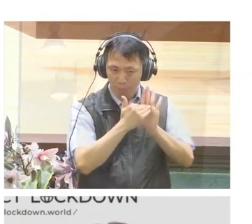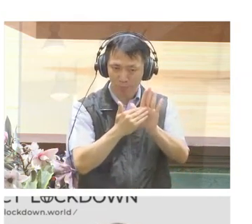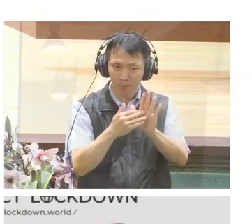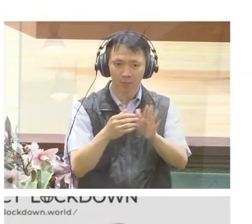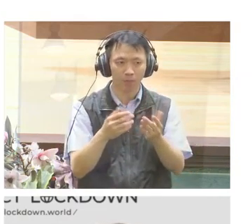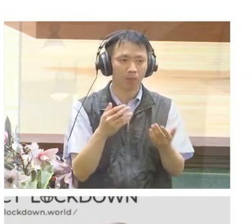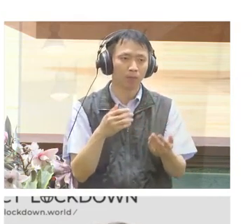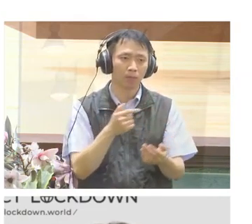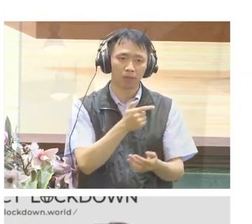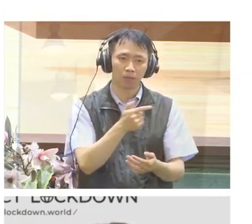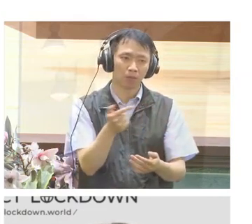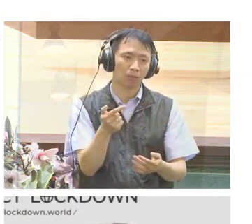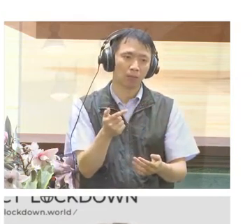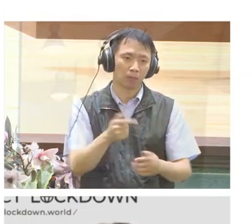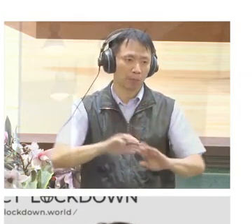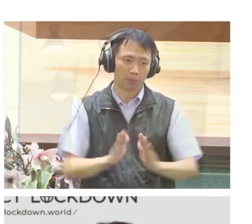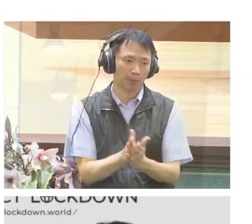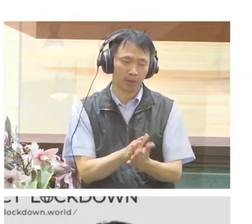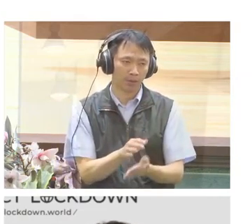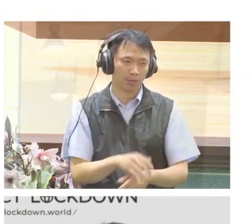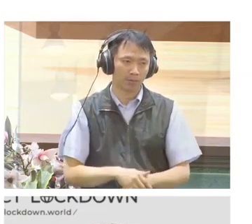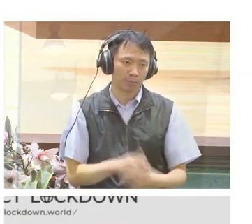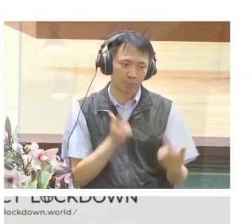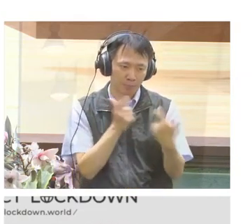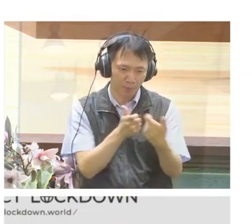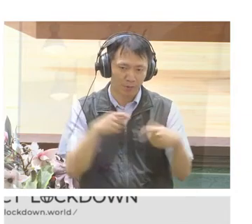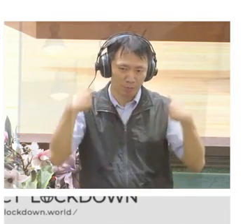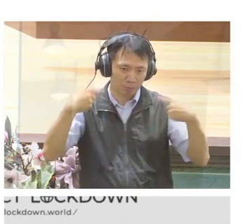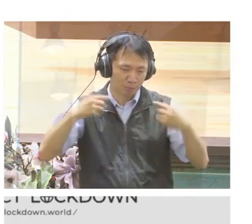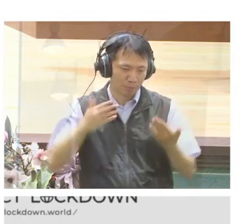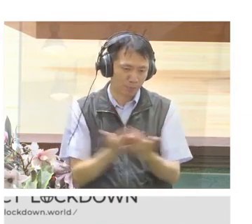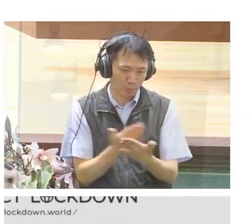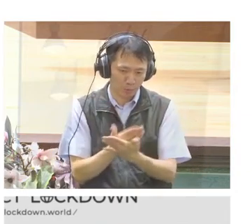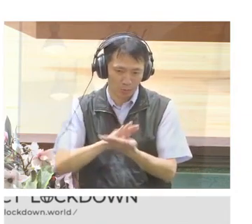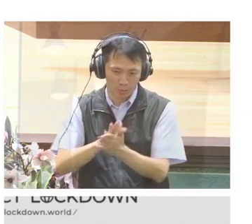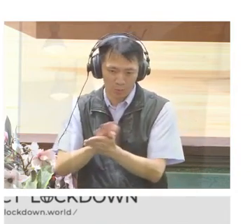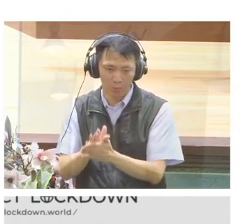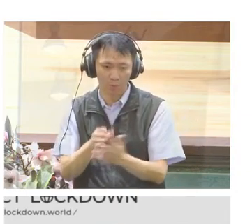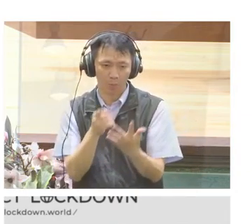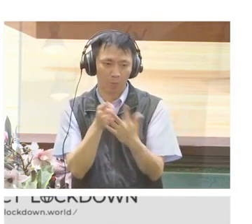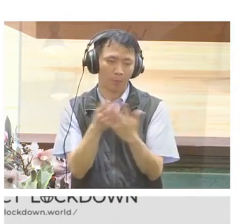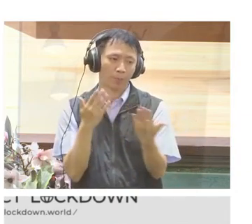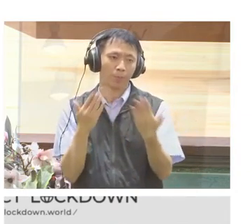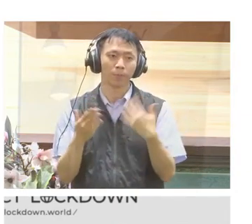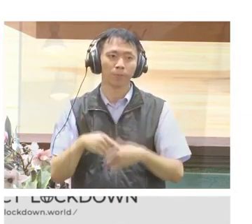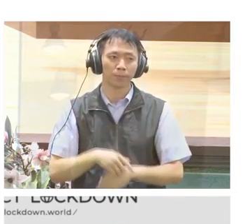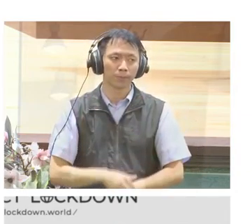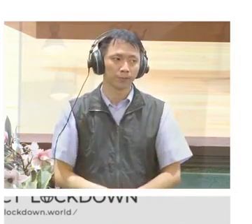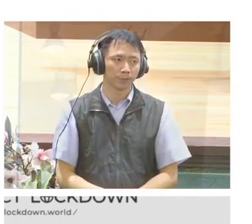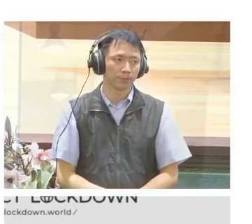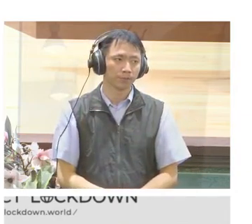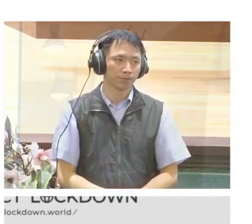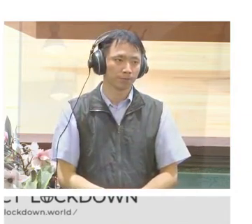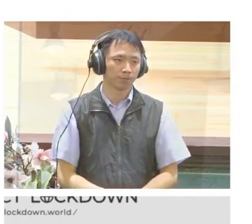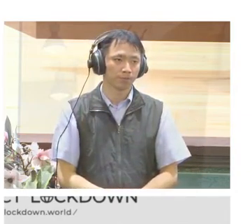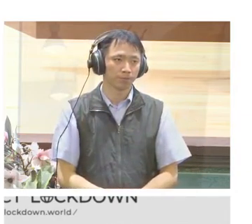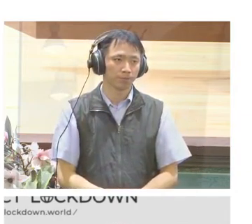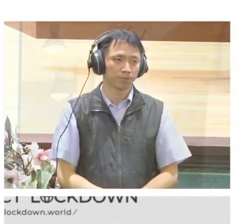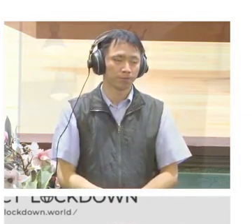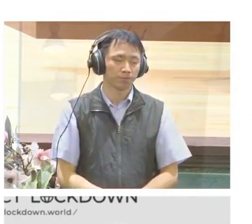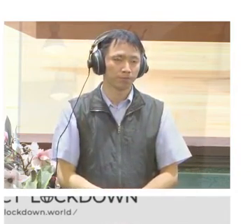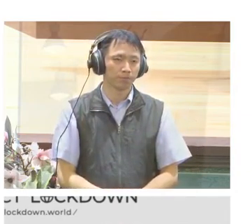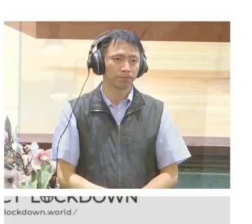public regularly and that sort of thing. Sweden and Estonia had very much a community approach in terms of, in a way,